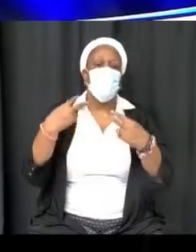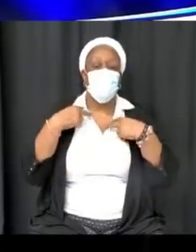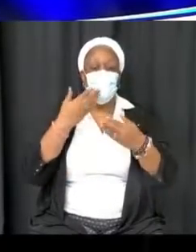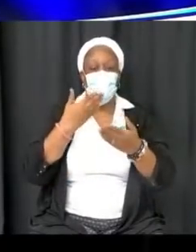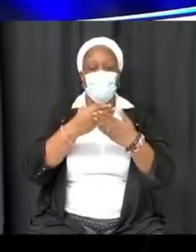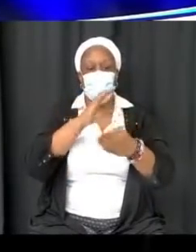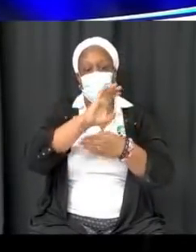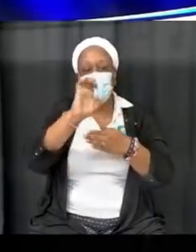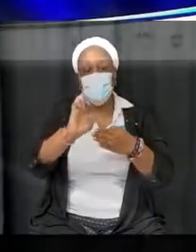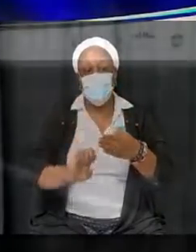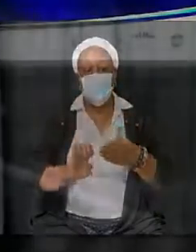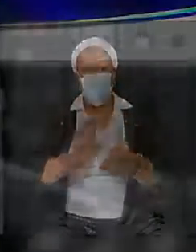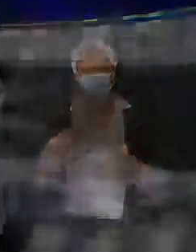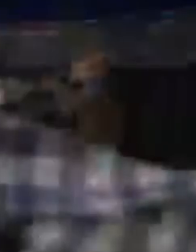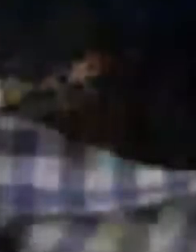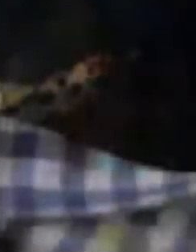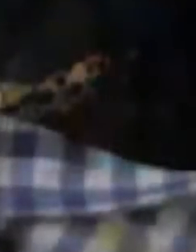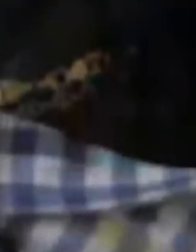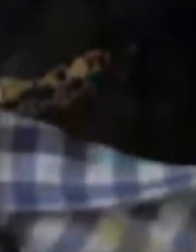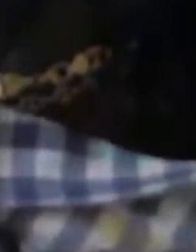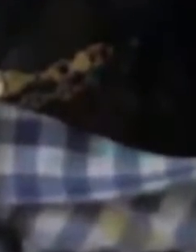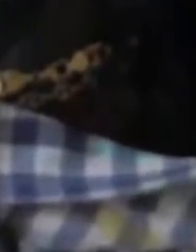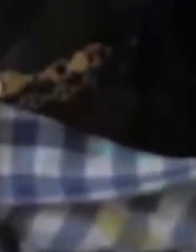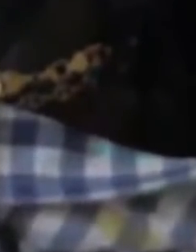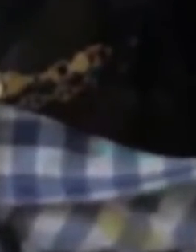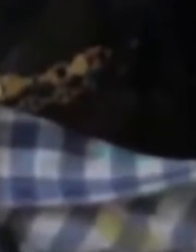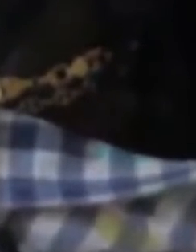am Les Roy Williams.